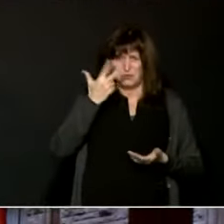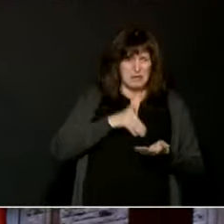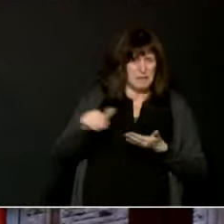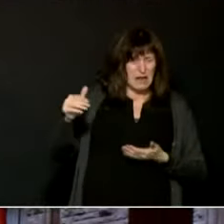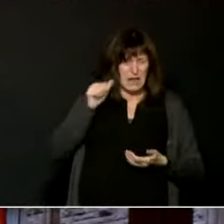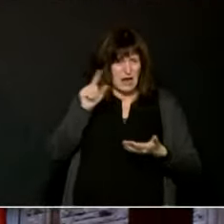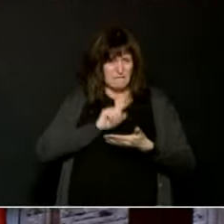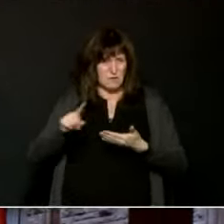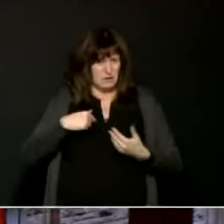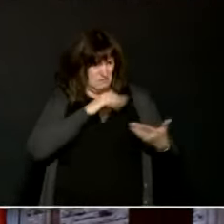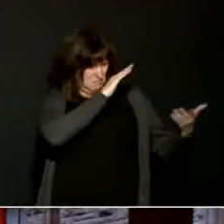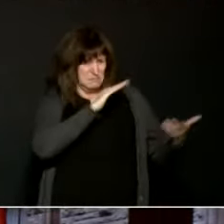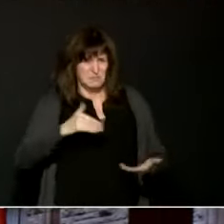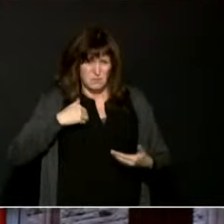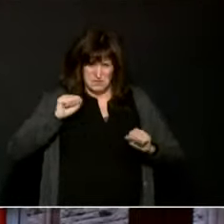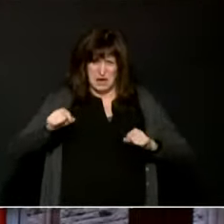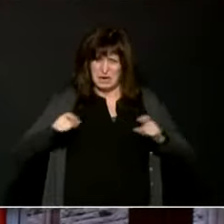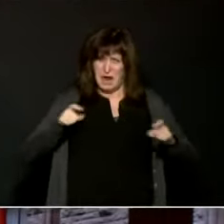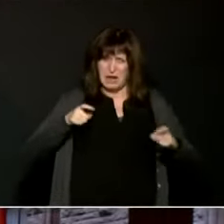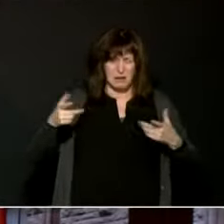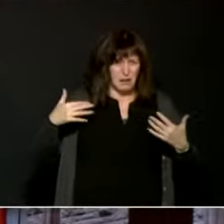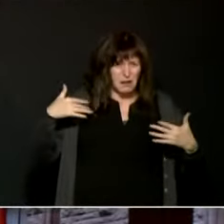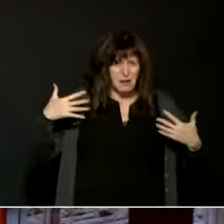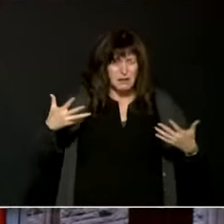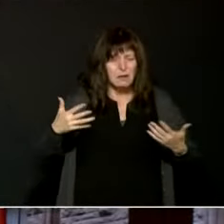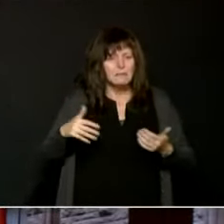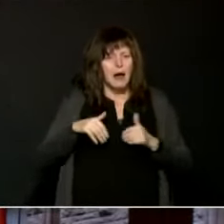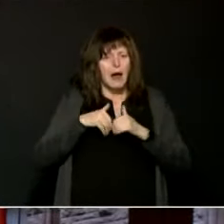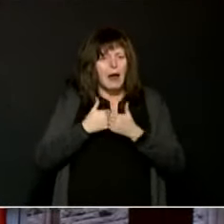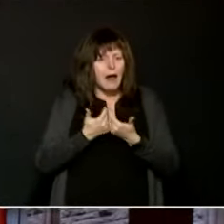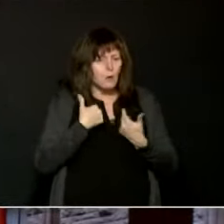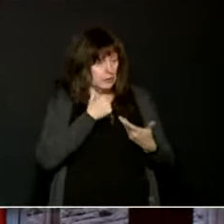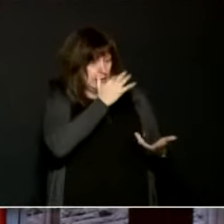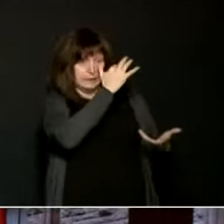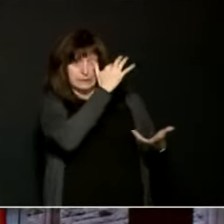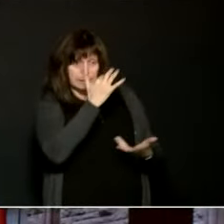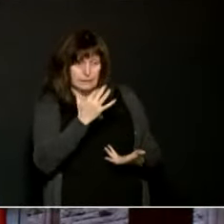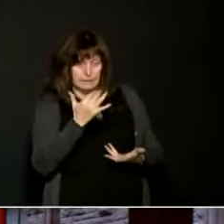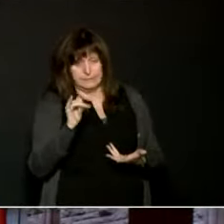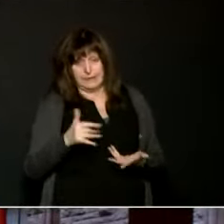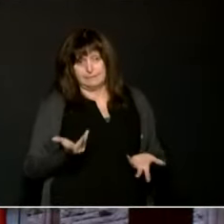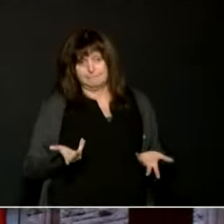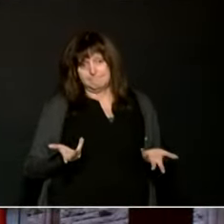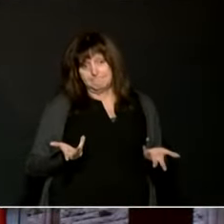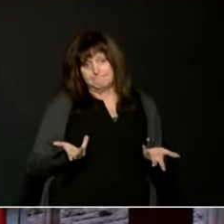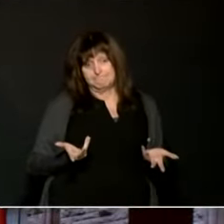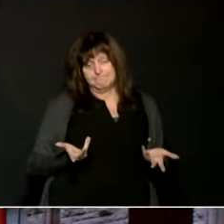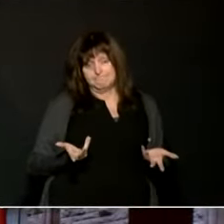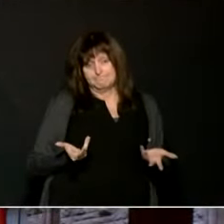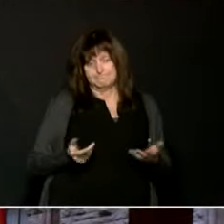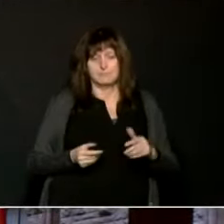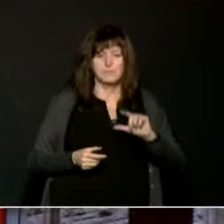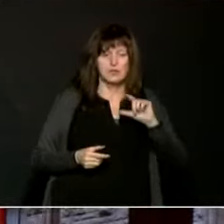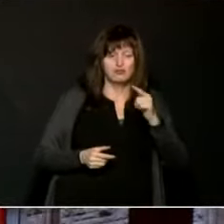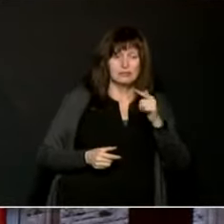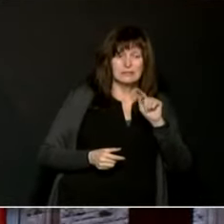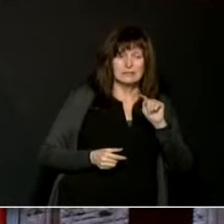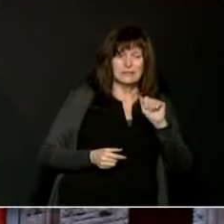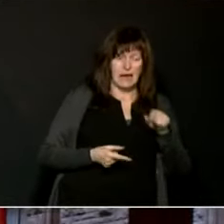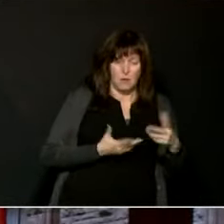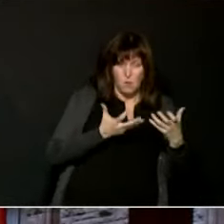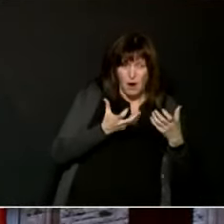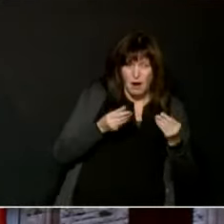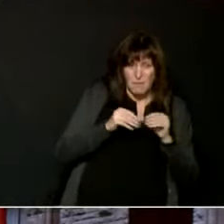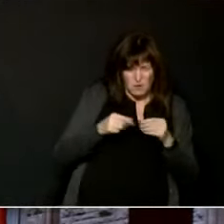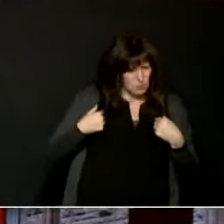get it? And we're really trying to drive hard there. So the GTA wants more. We're trying to address that. We have other areas there. We